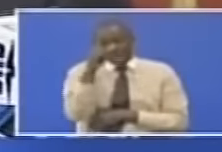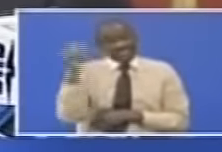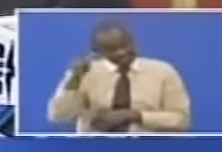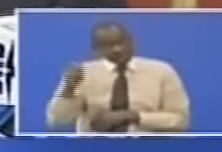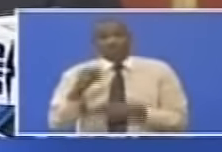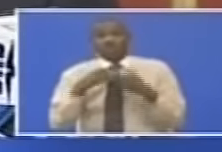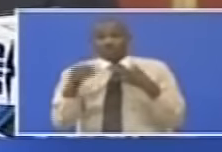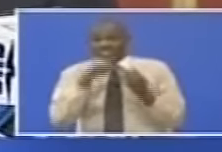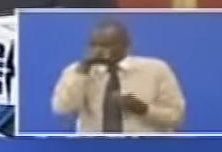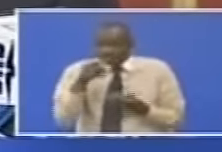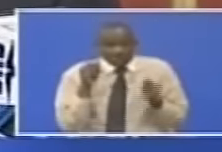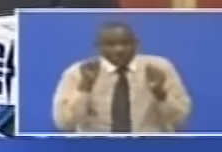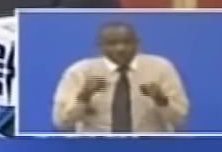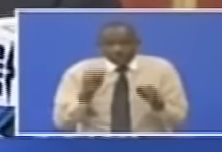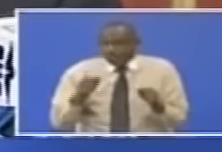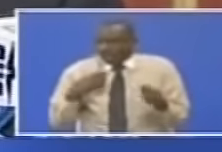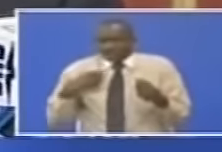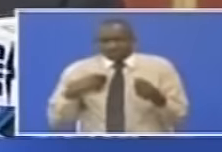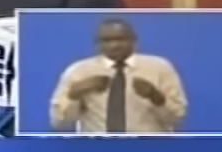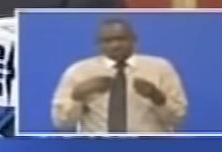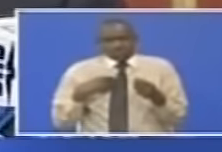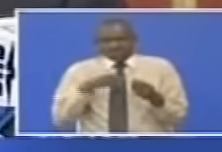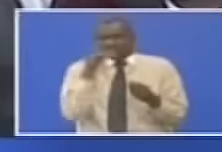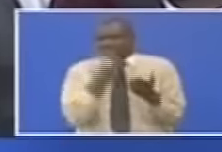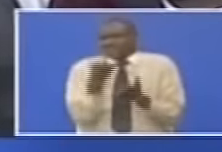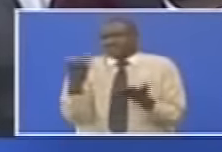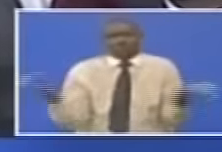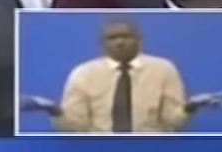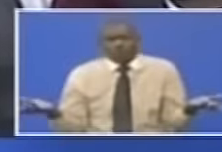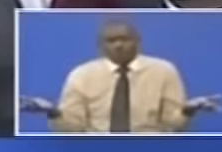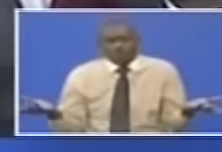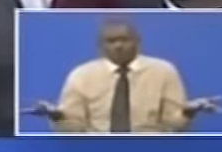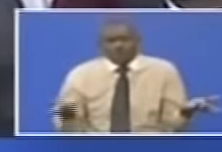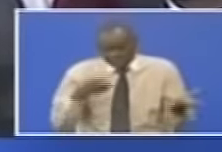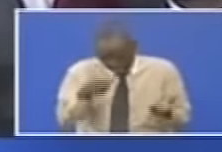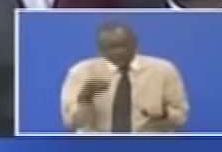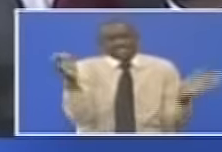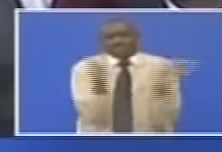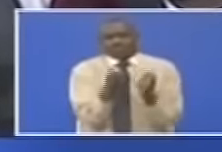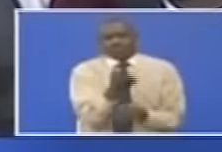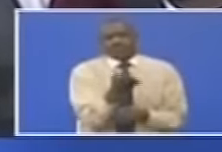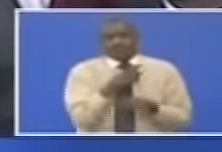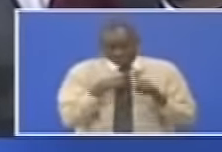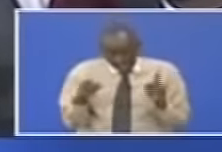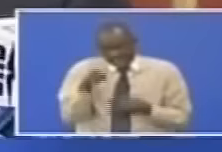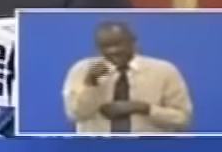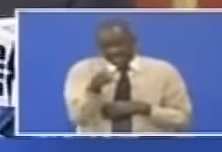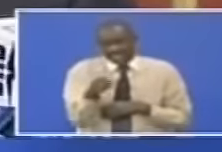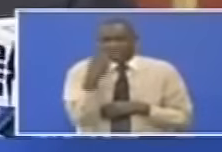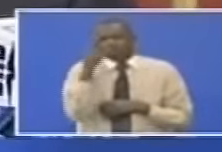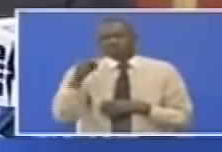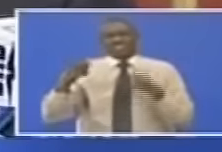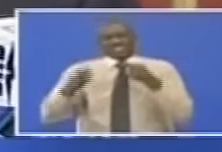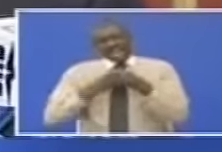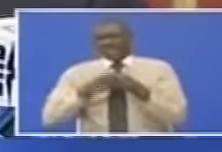$1 trillion. They have no reason at all to engage in this kind of games. The branch is too small. $2.9 billion is the